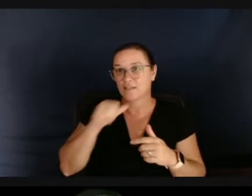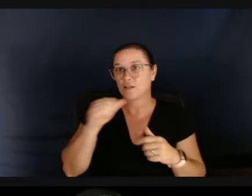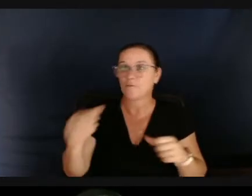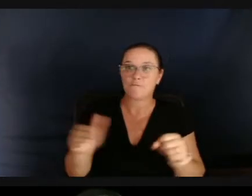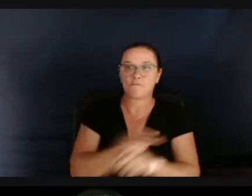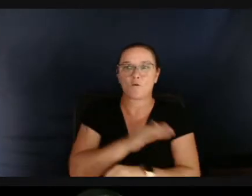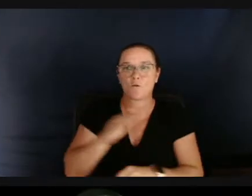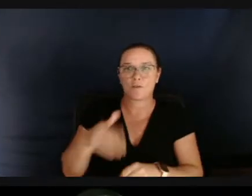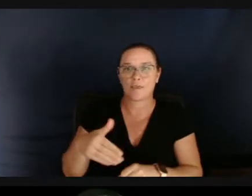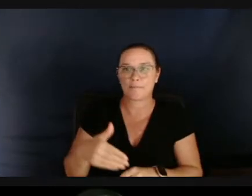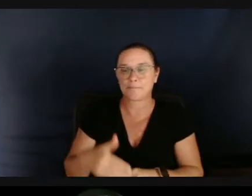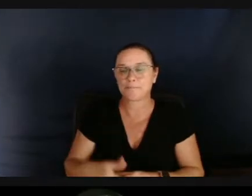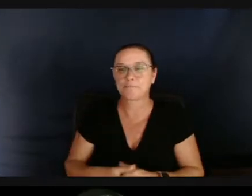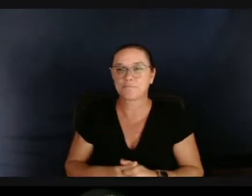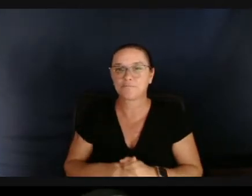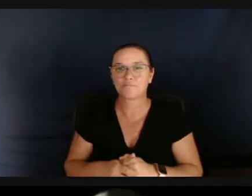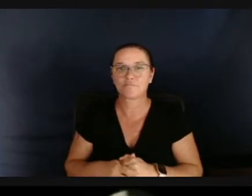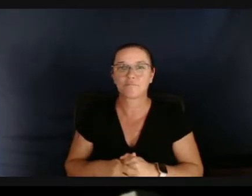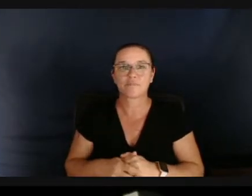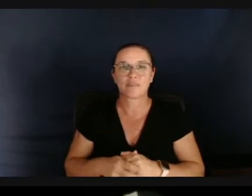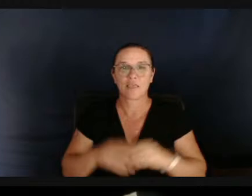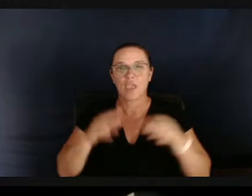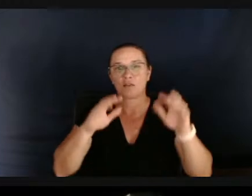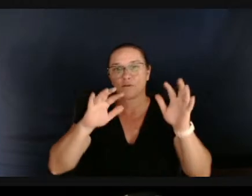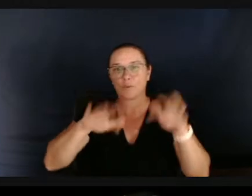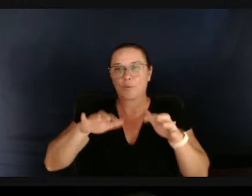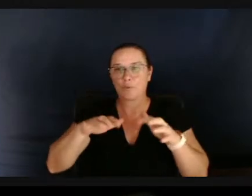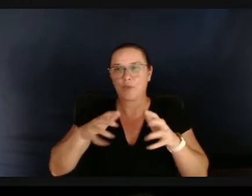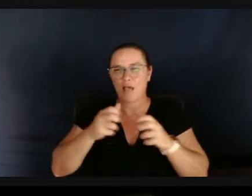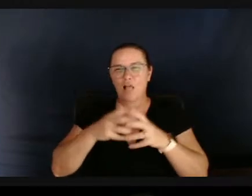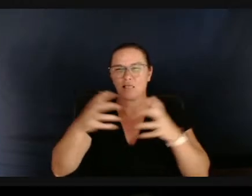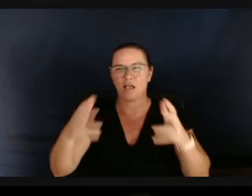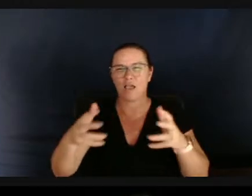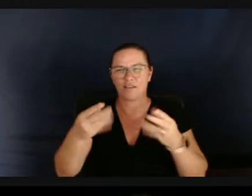can take quite a lot of material in there.